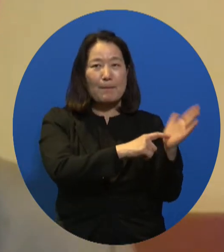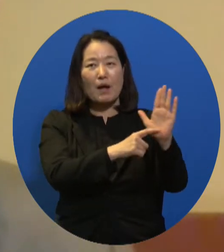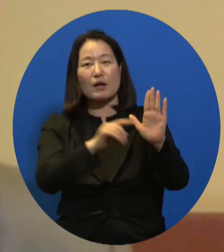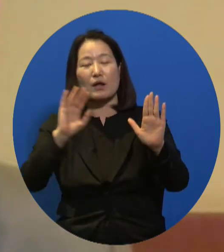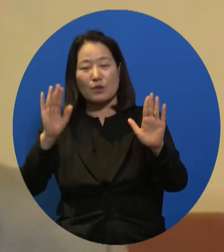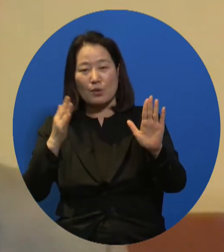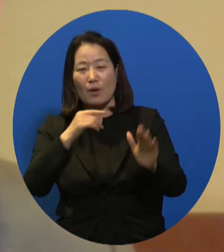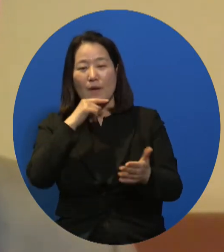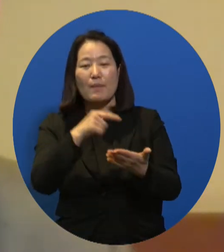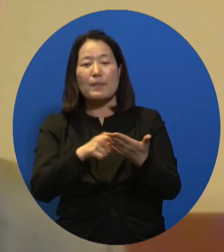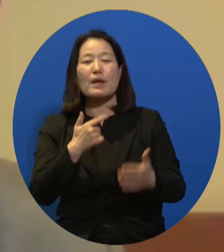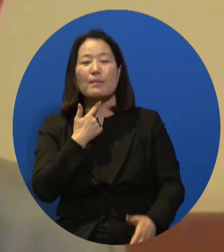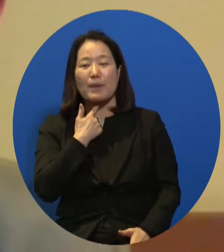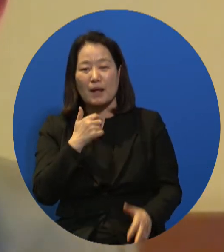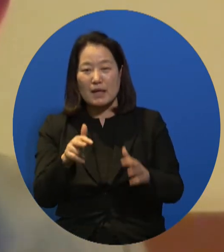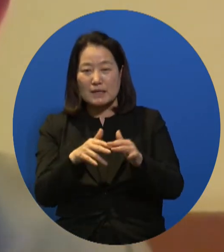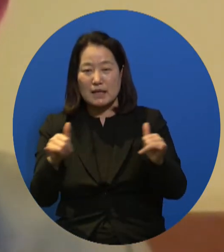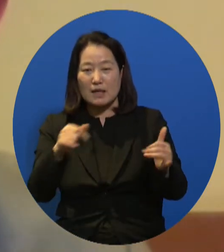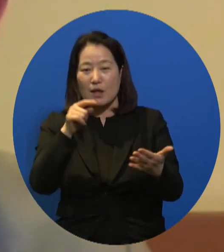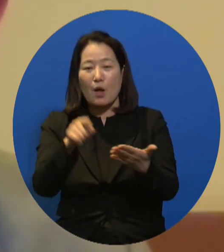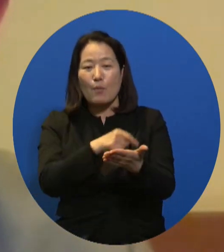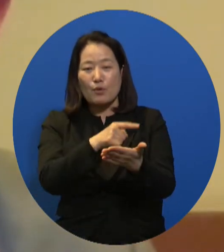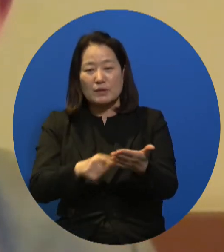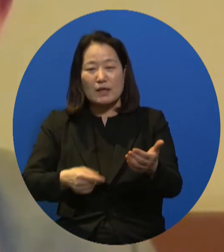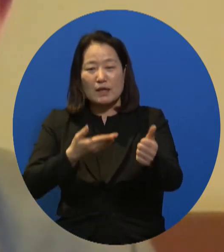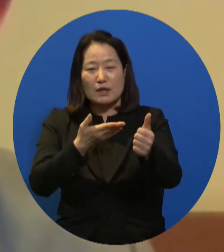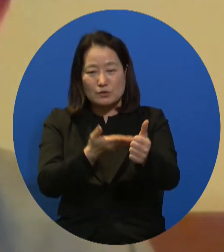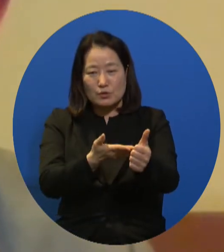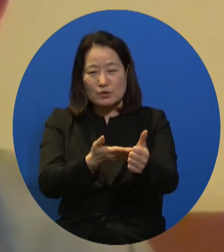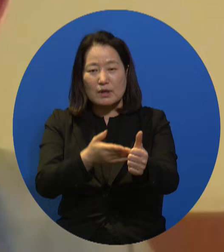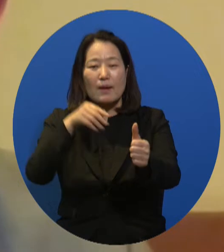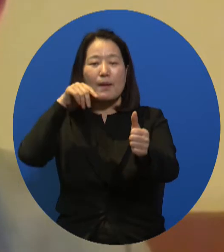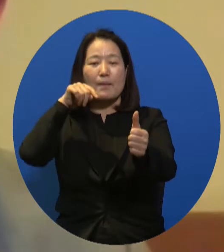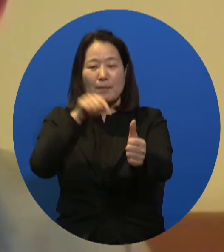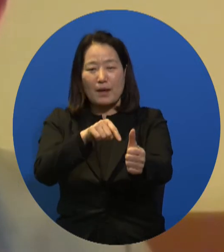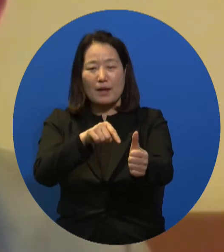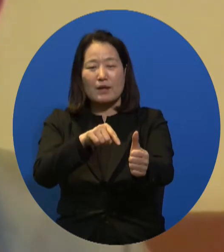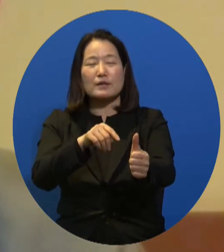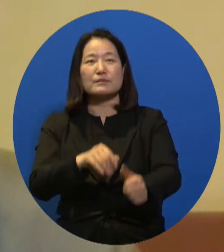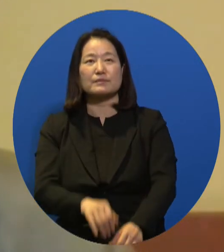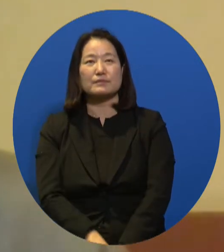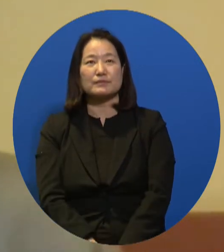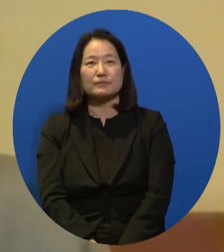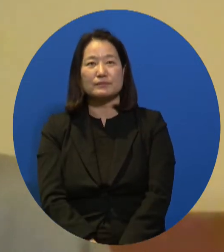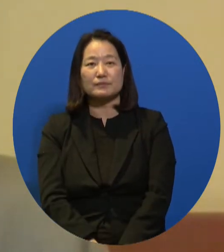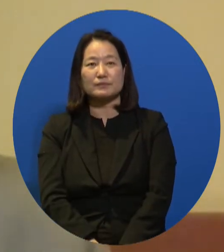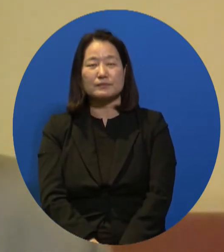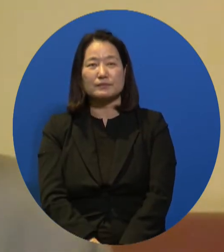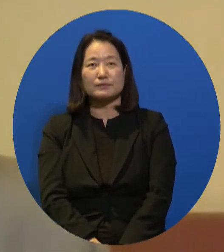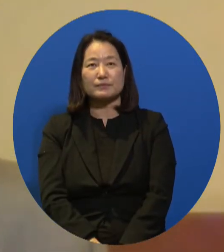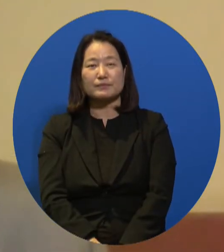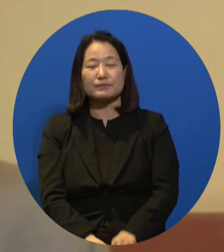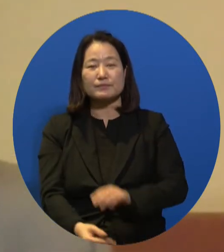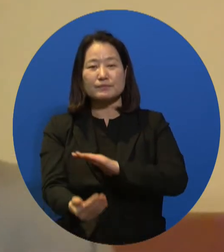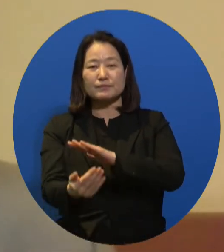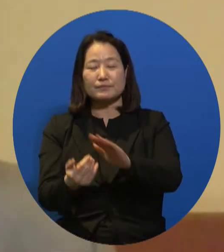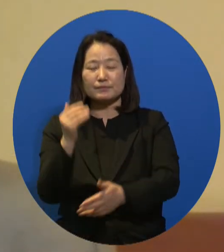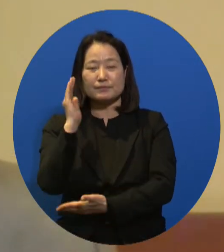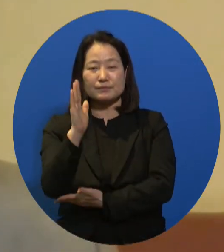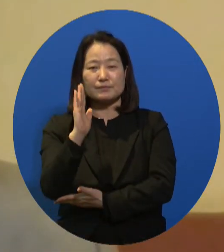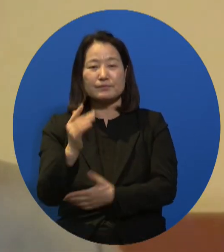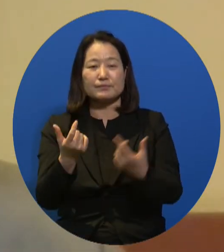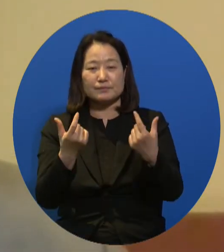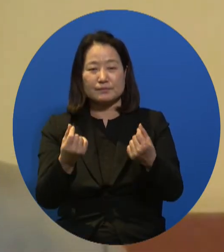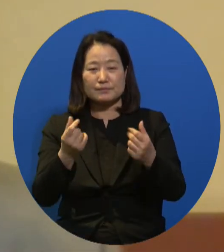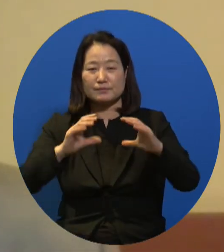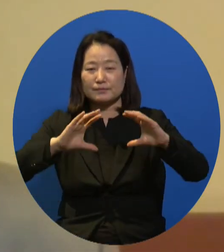to all those who have been affected. As I mentioned earlier, Hungary also benefits from vast sums